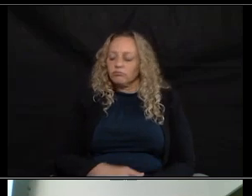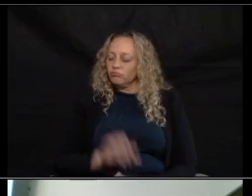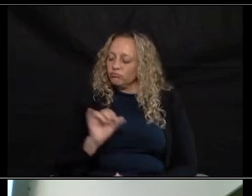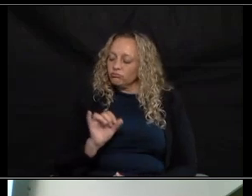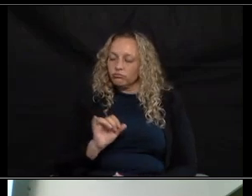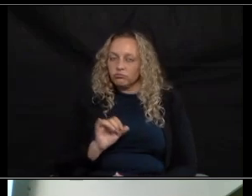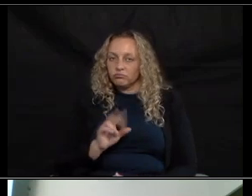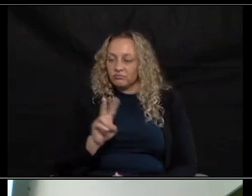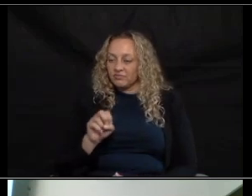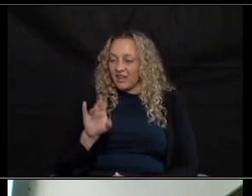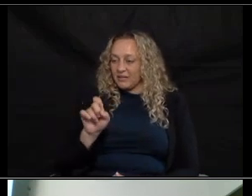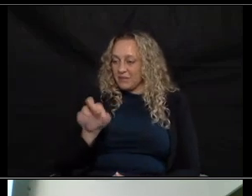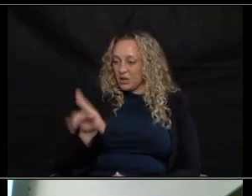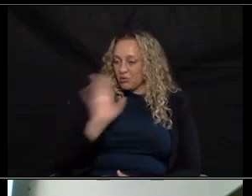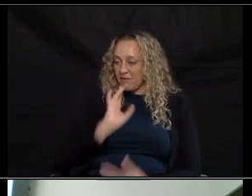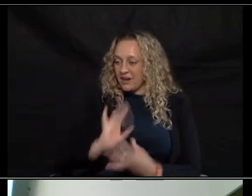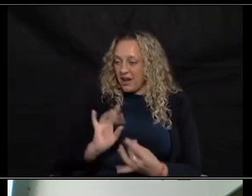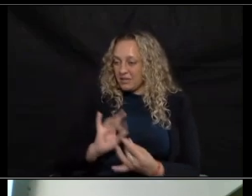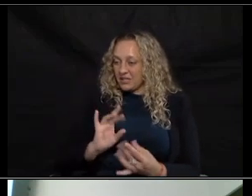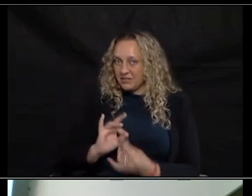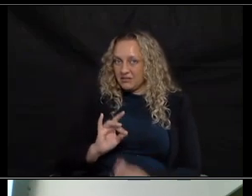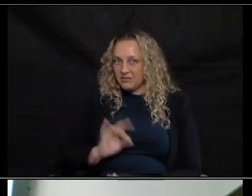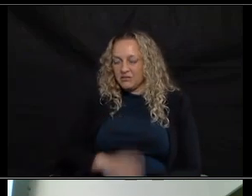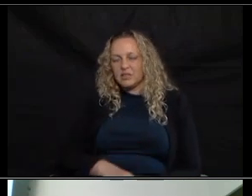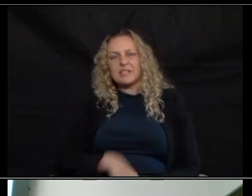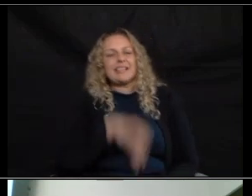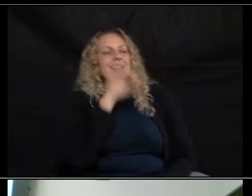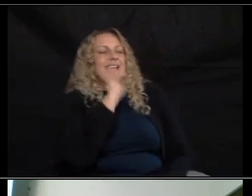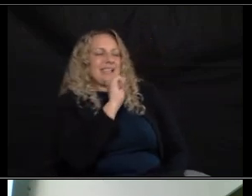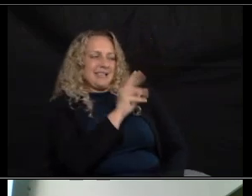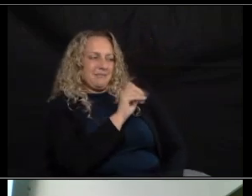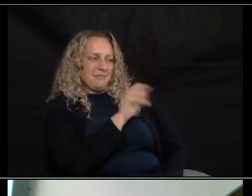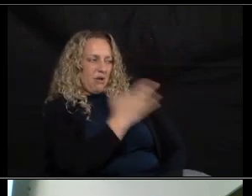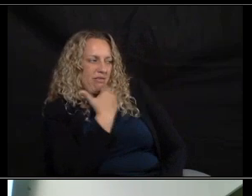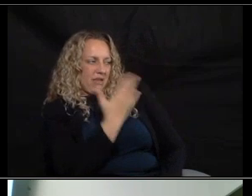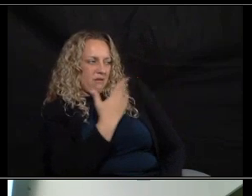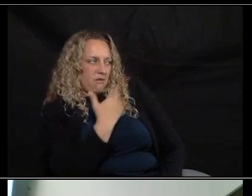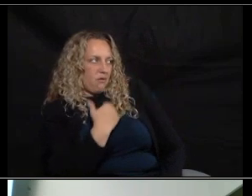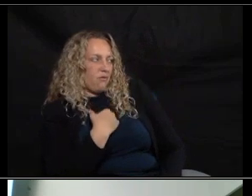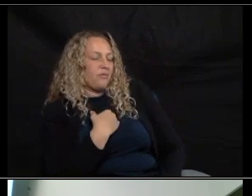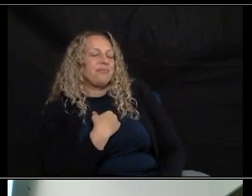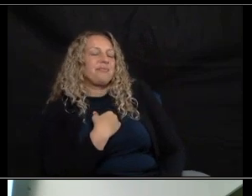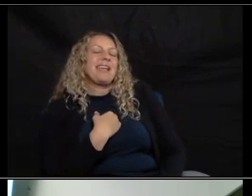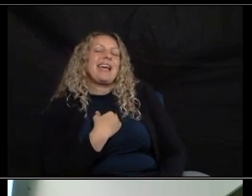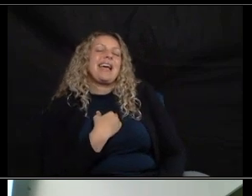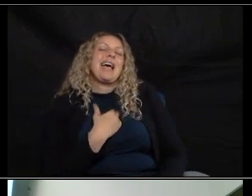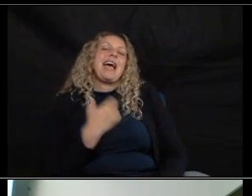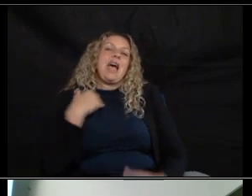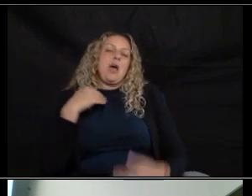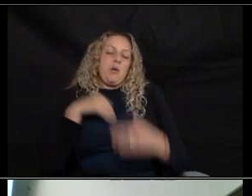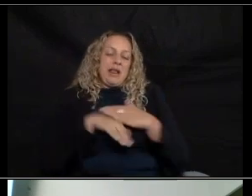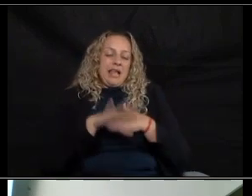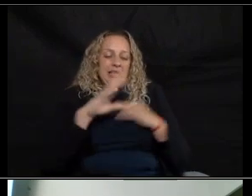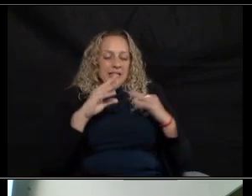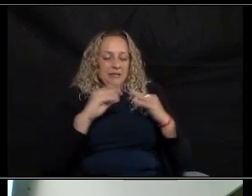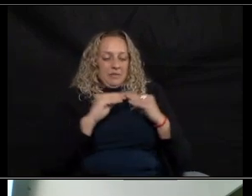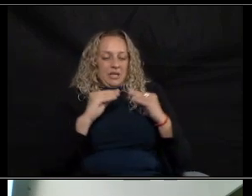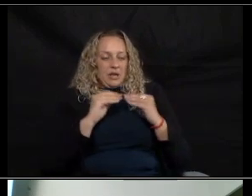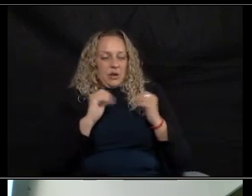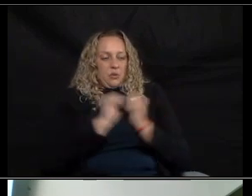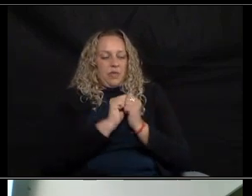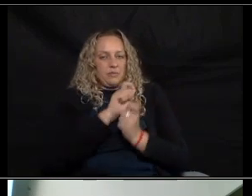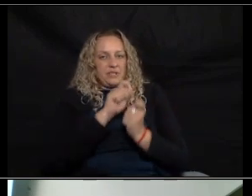right. Vice Mayor, do you have any comments? Yes, Mayor, thank you. You know, I walked into this meeting with a particular